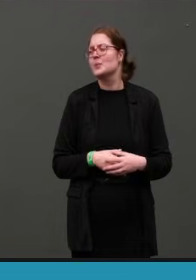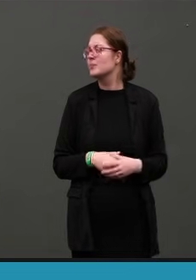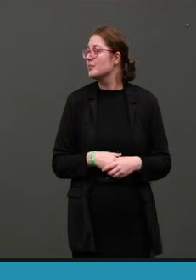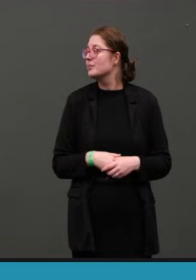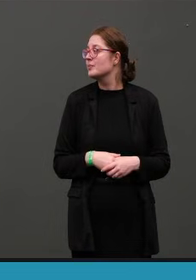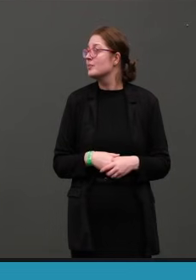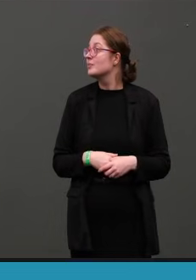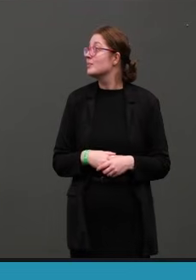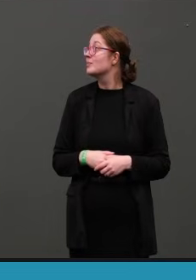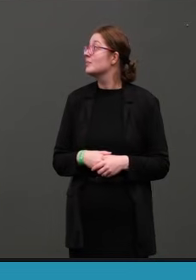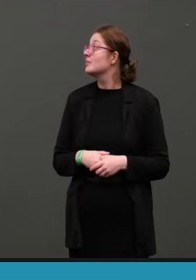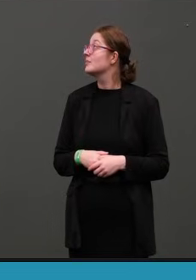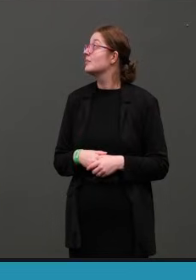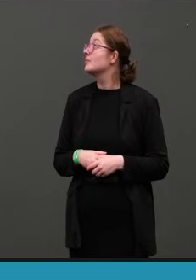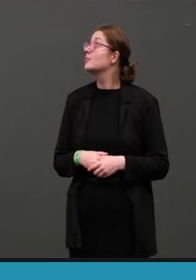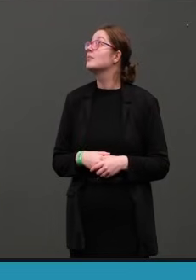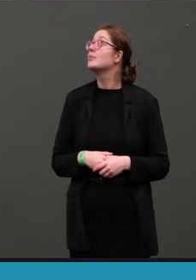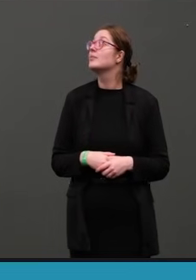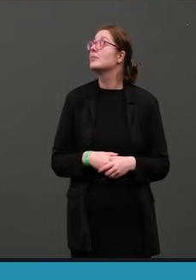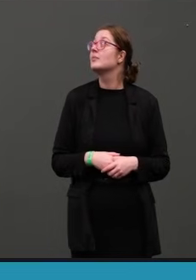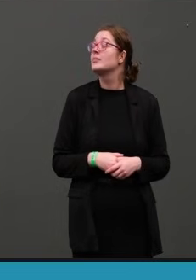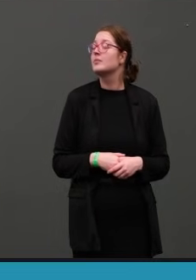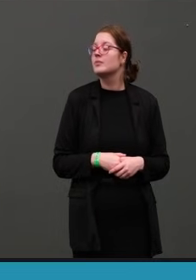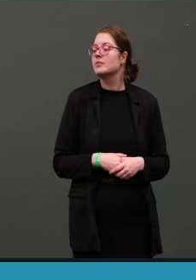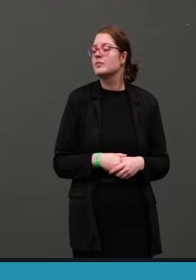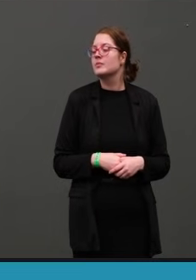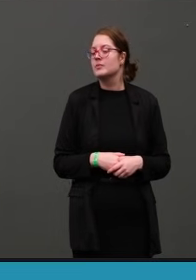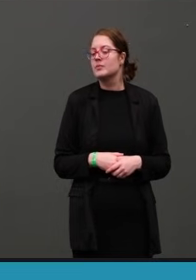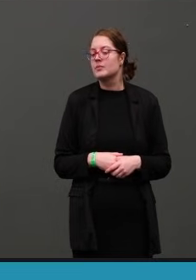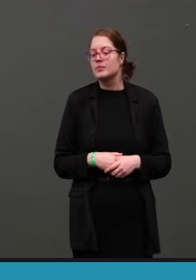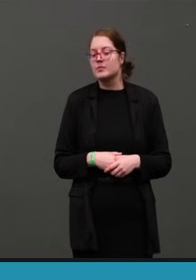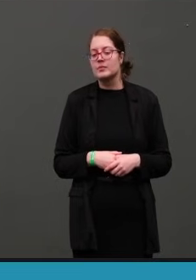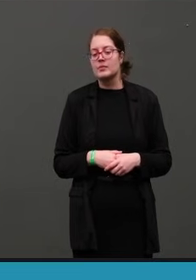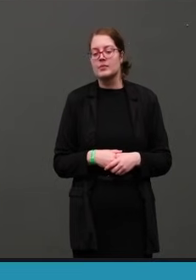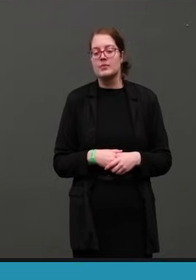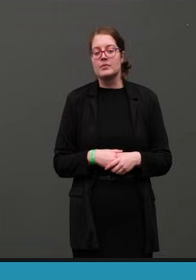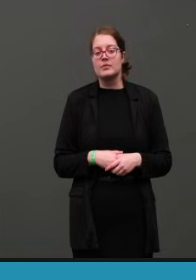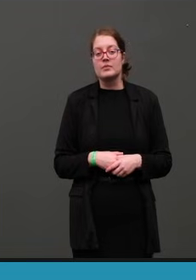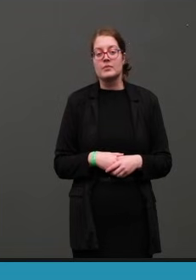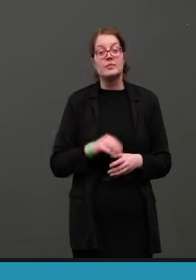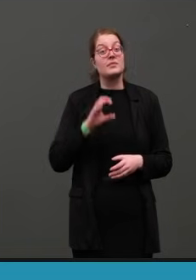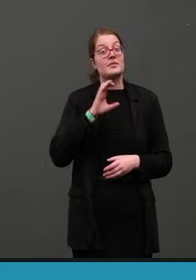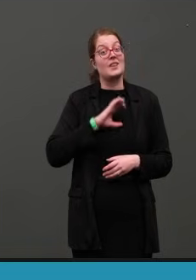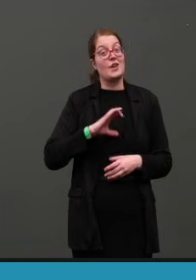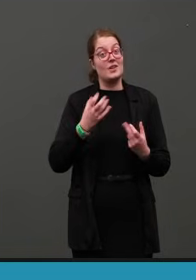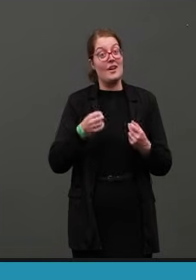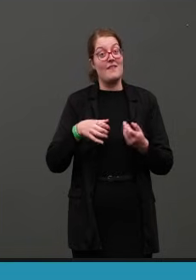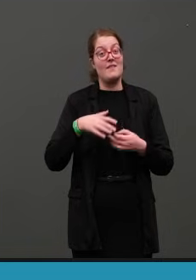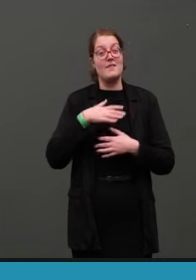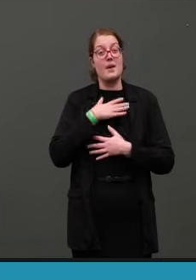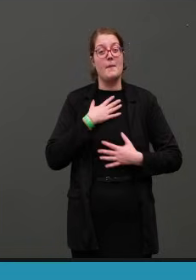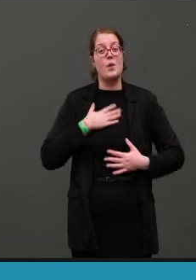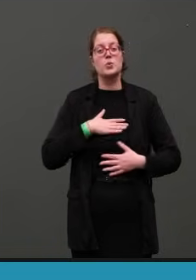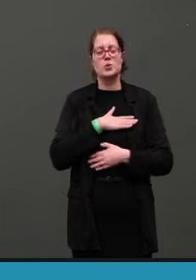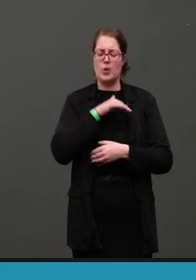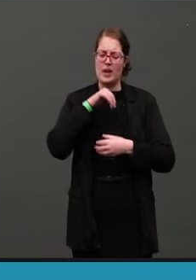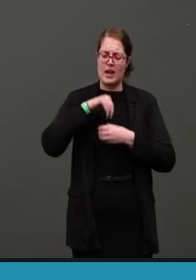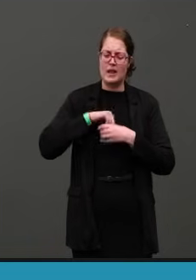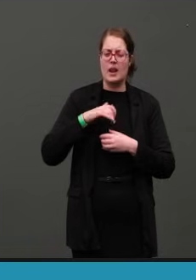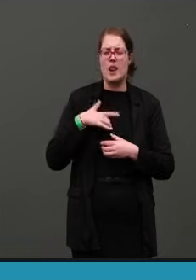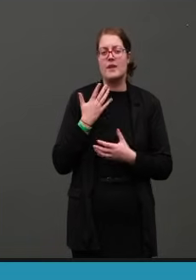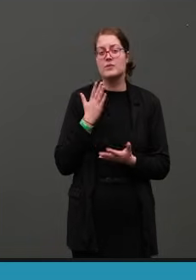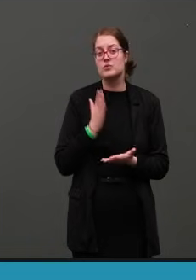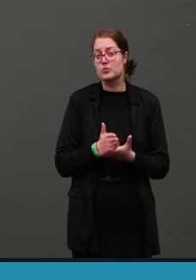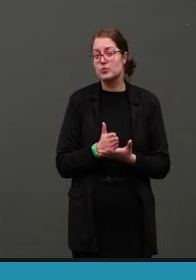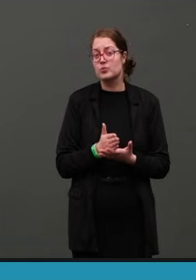The other part of this is the importance of giving your characters an emotional inner life that rings true. Everyone knows how it